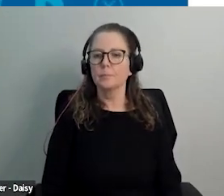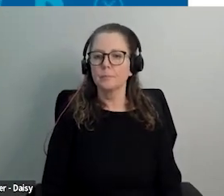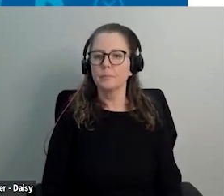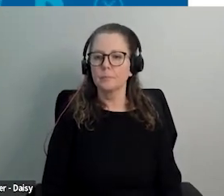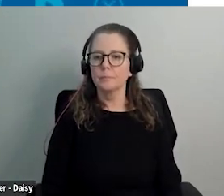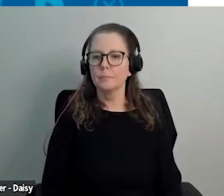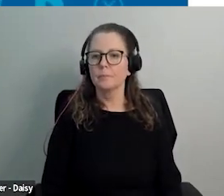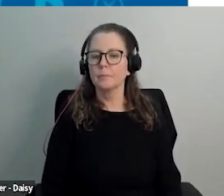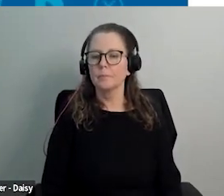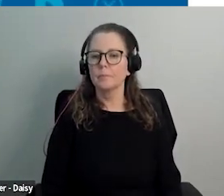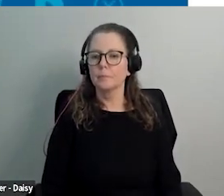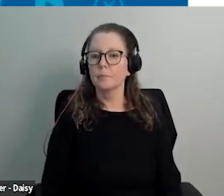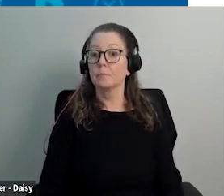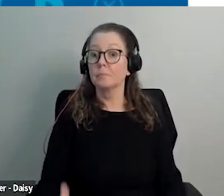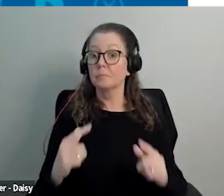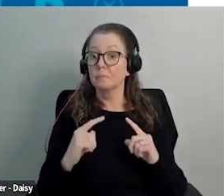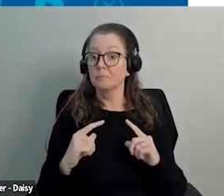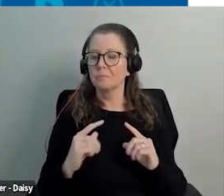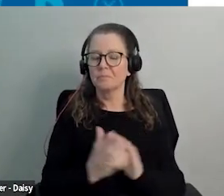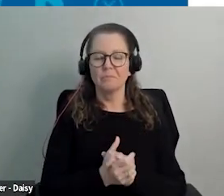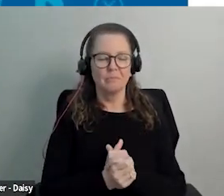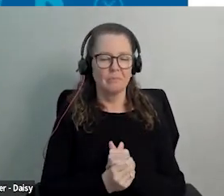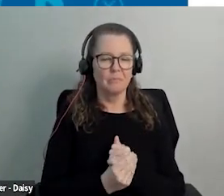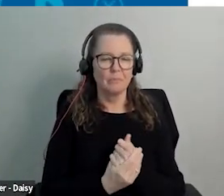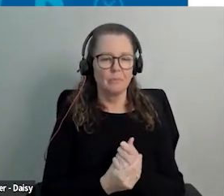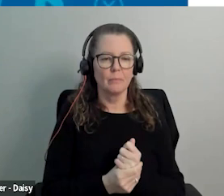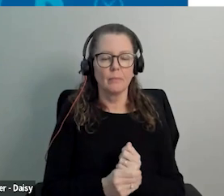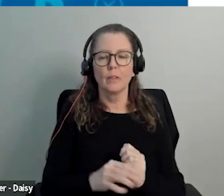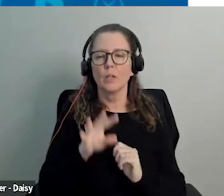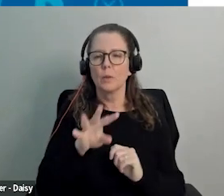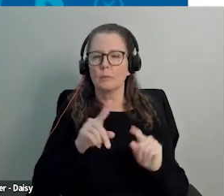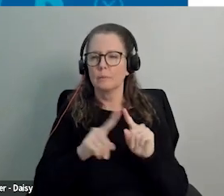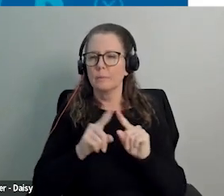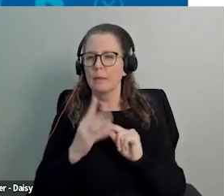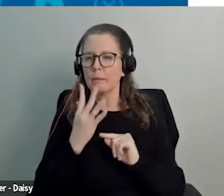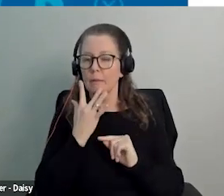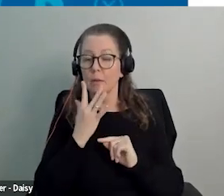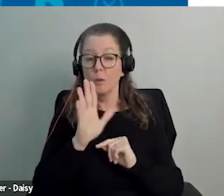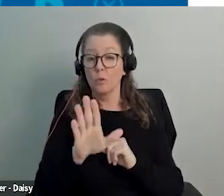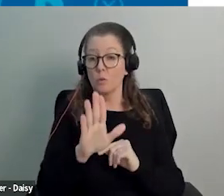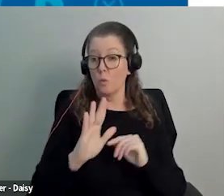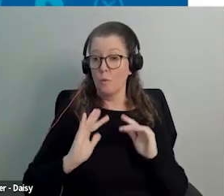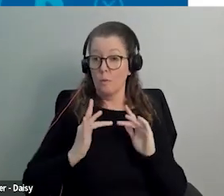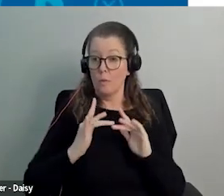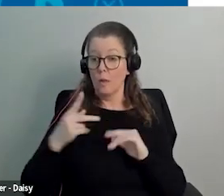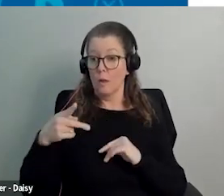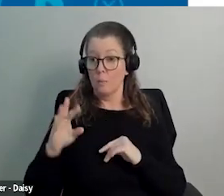Consider color contrast when designing your site. Of course, if it's your online portfolio, you're going to want to have your